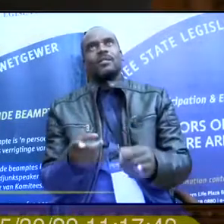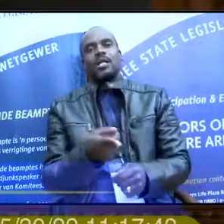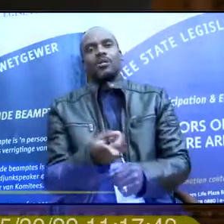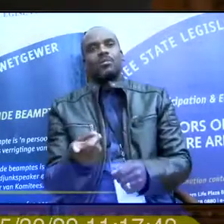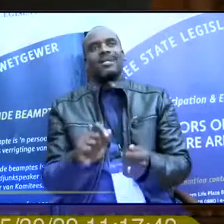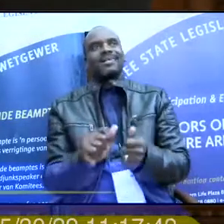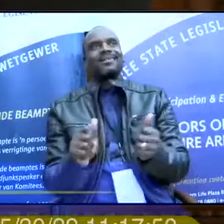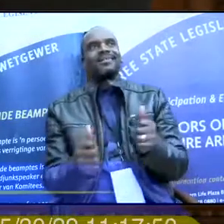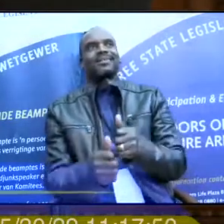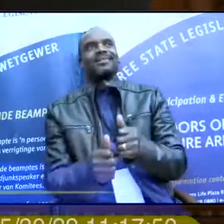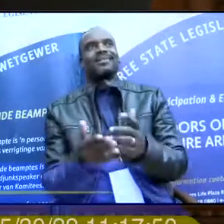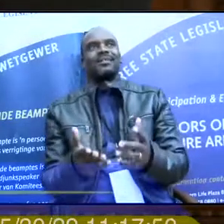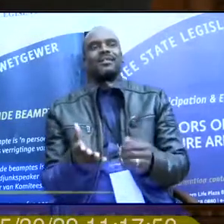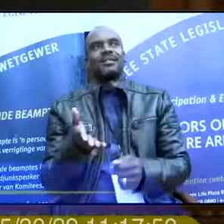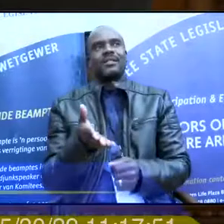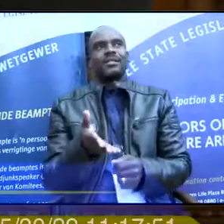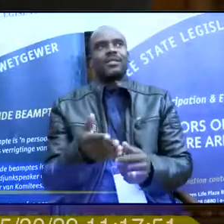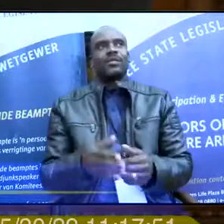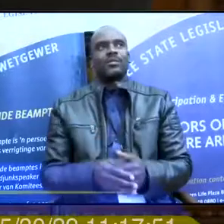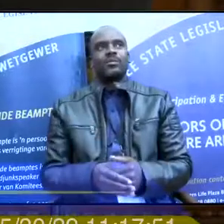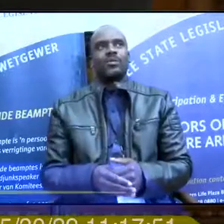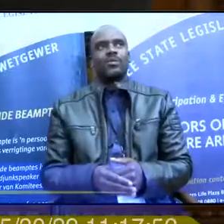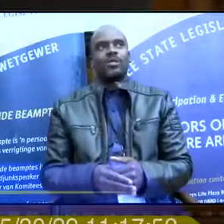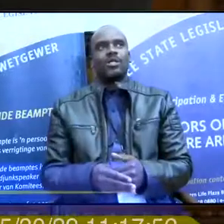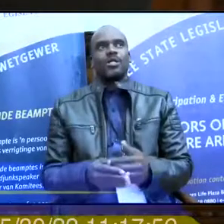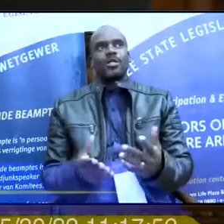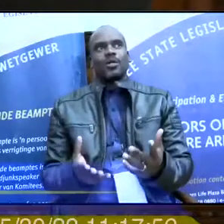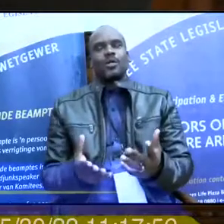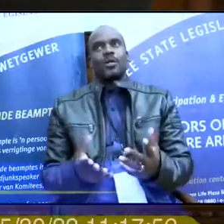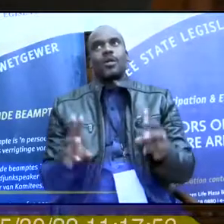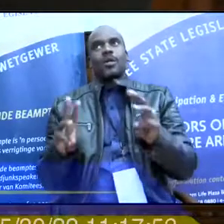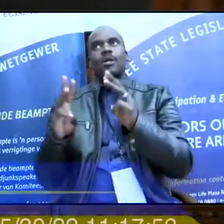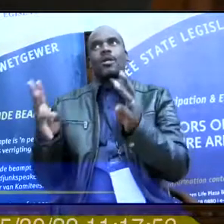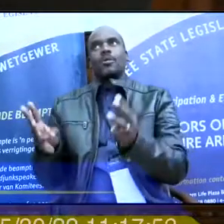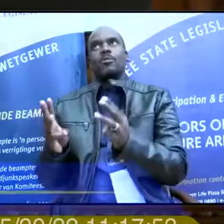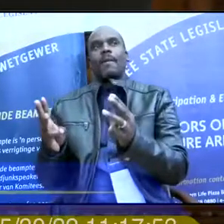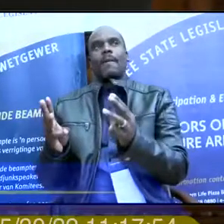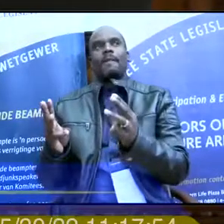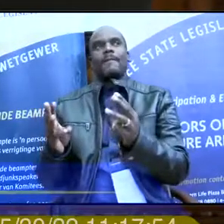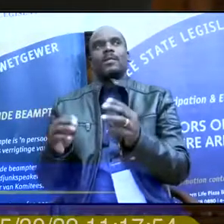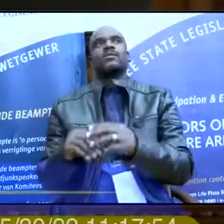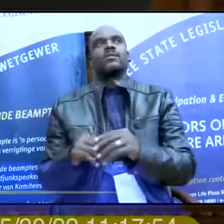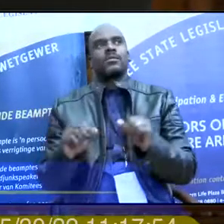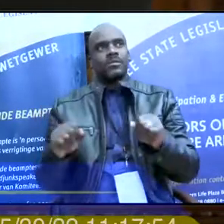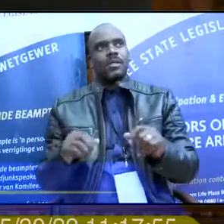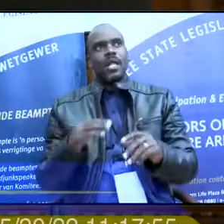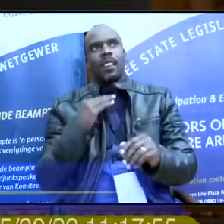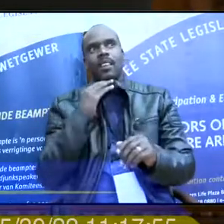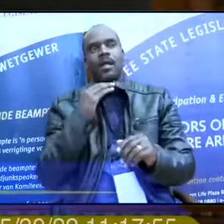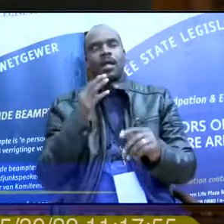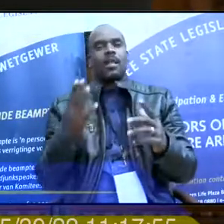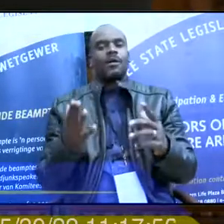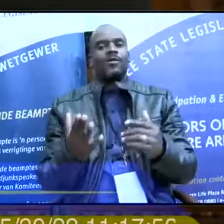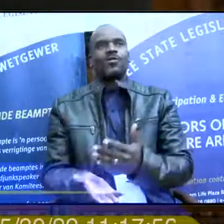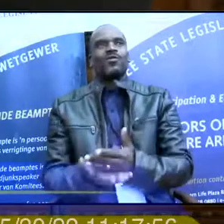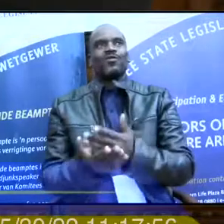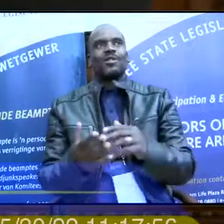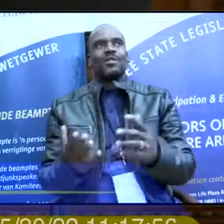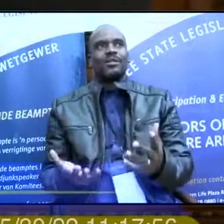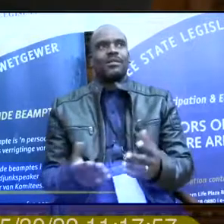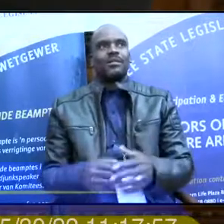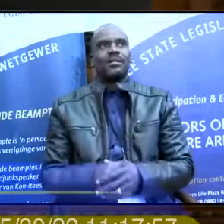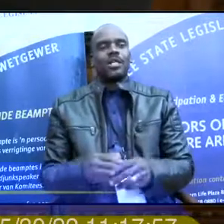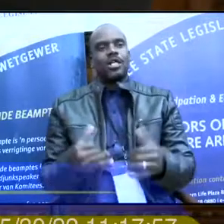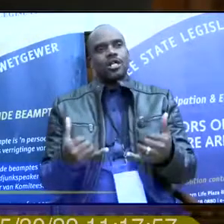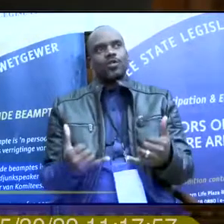chains and enable them to employ more local people in line with the free state provincial growth and development strategy so how have